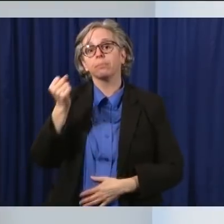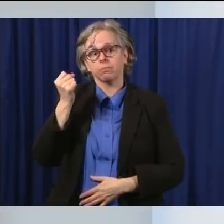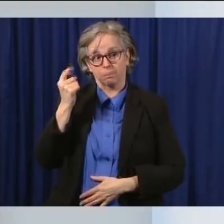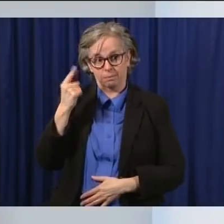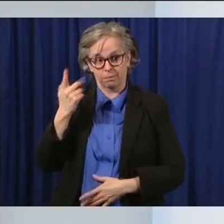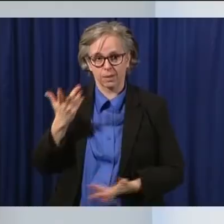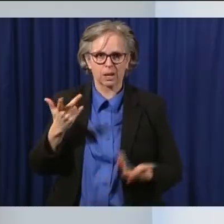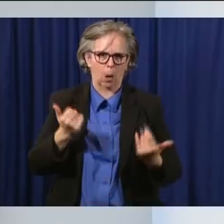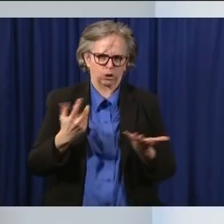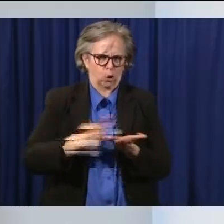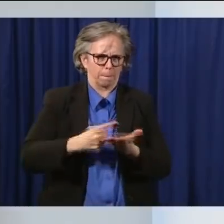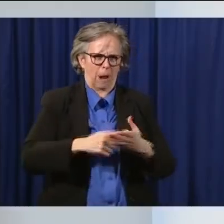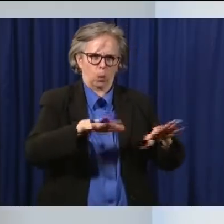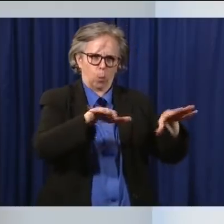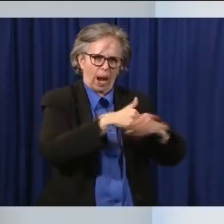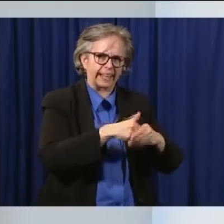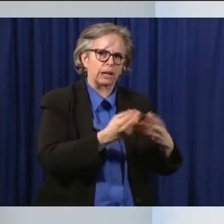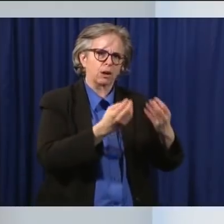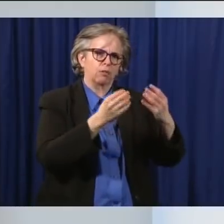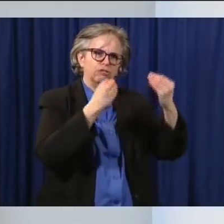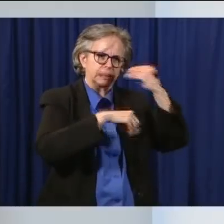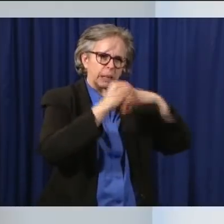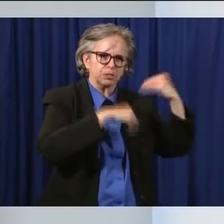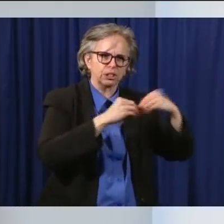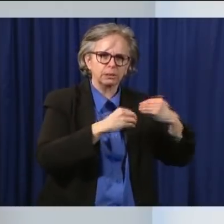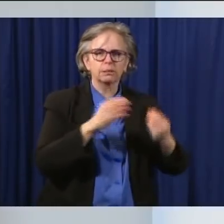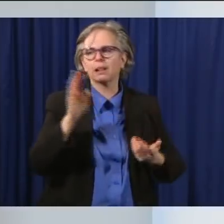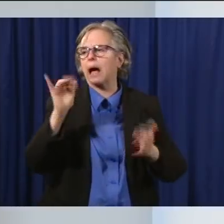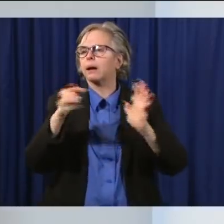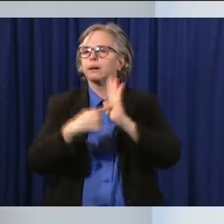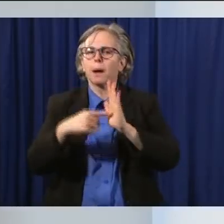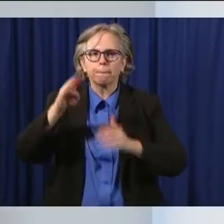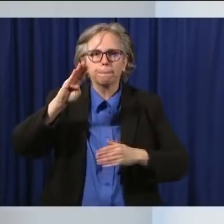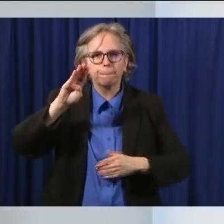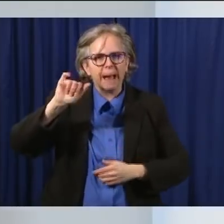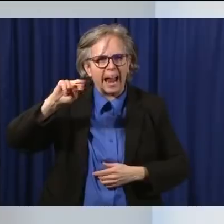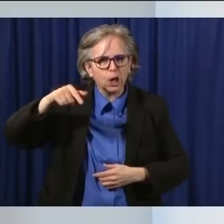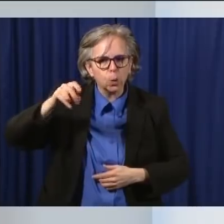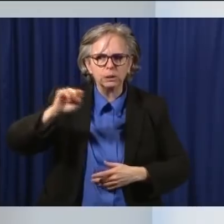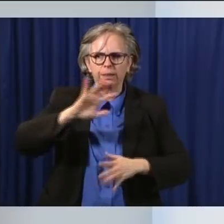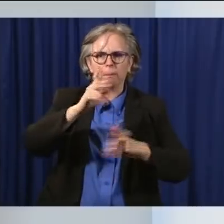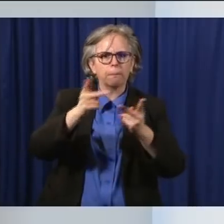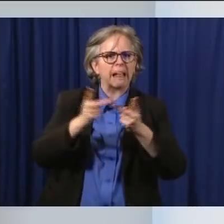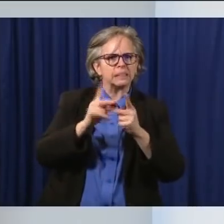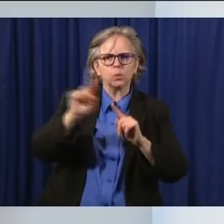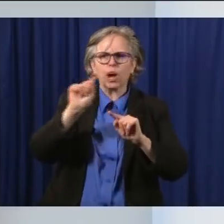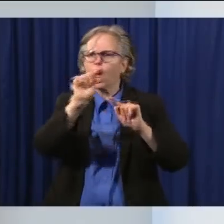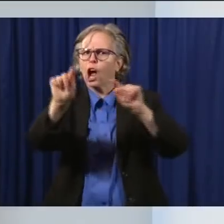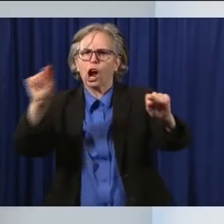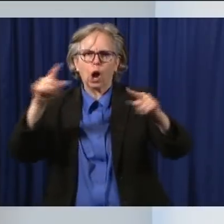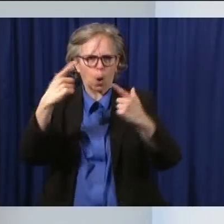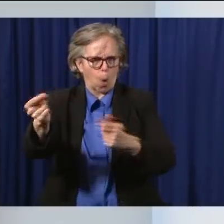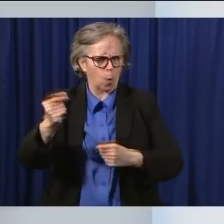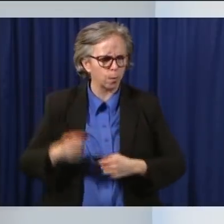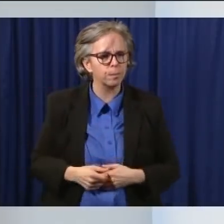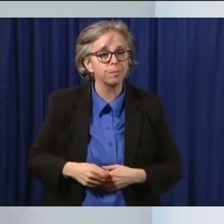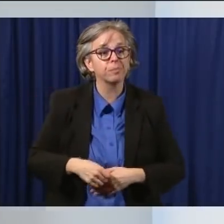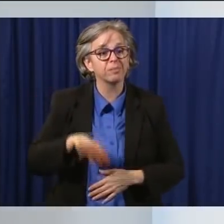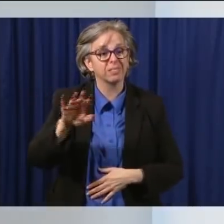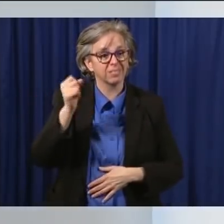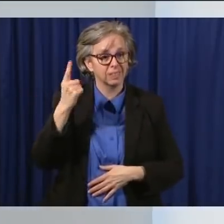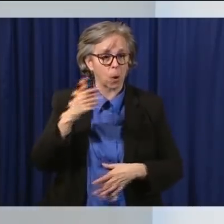questions about these. We've been working on a response to this. Events like weddings and funerals have always been exempt